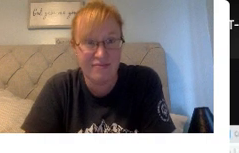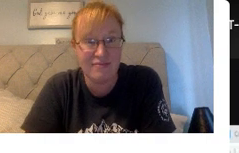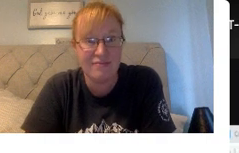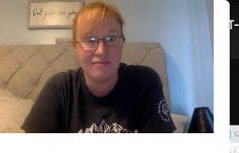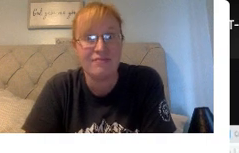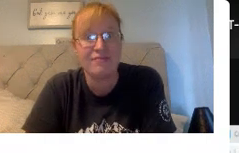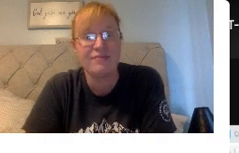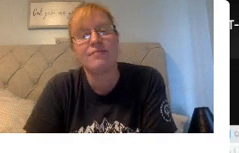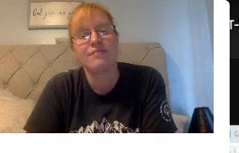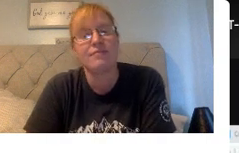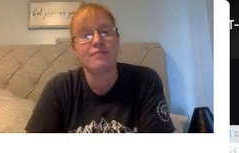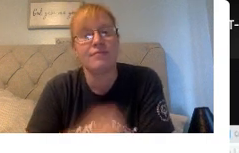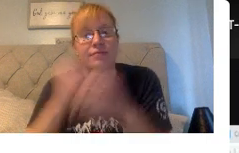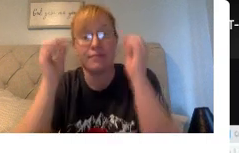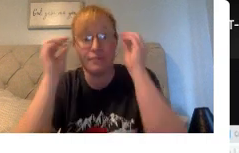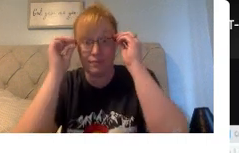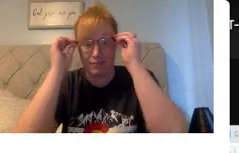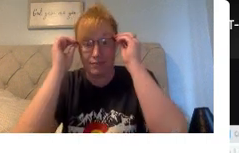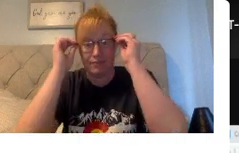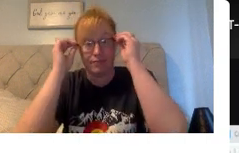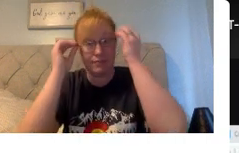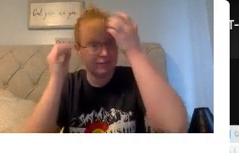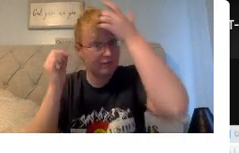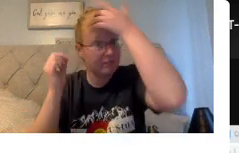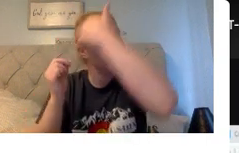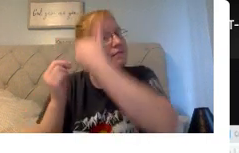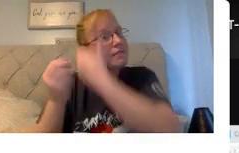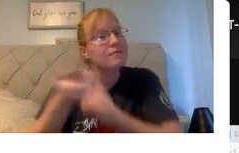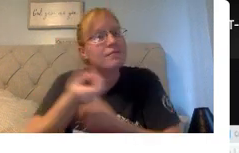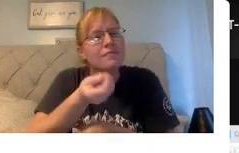Good job. Okay, we're going to do a few more.